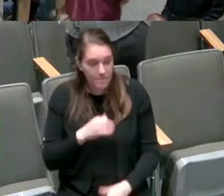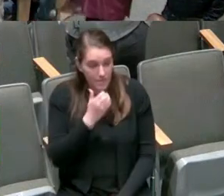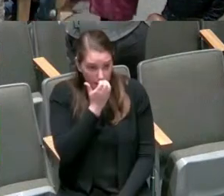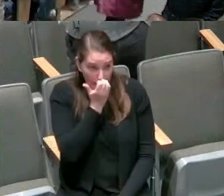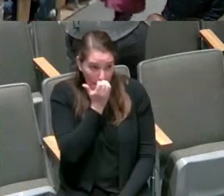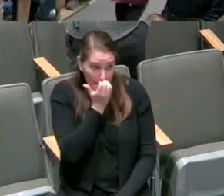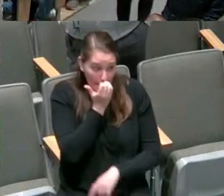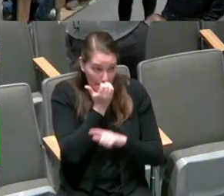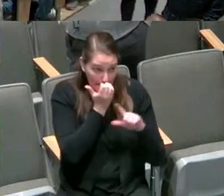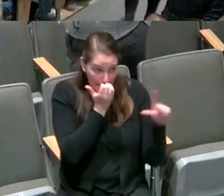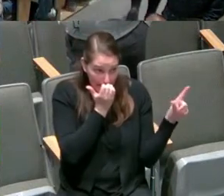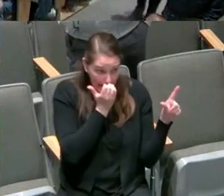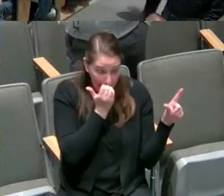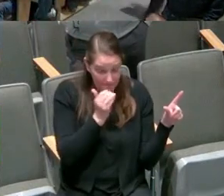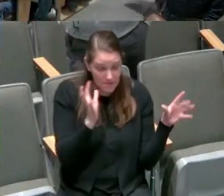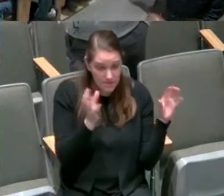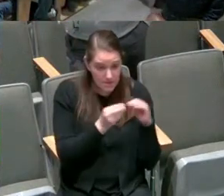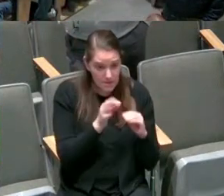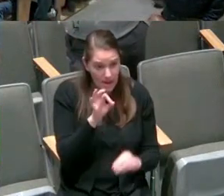left 93.